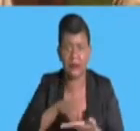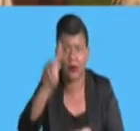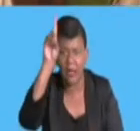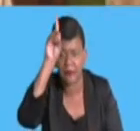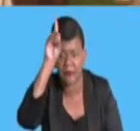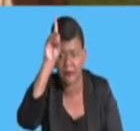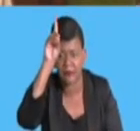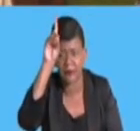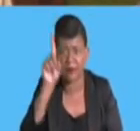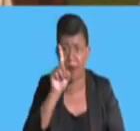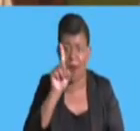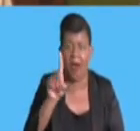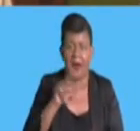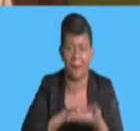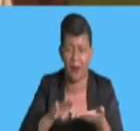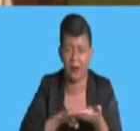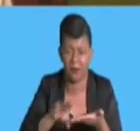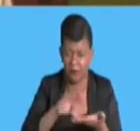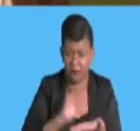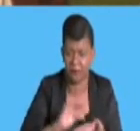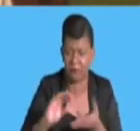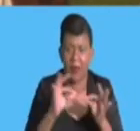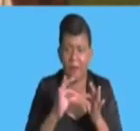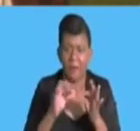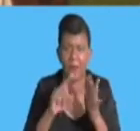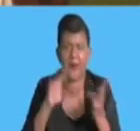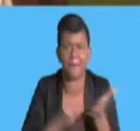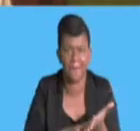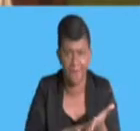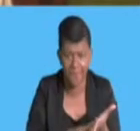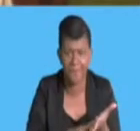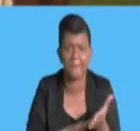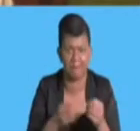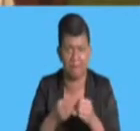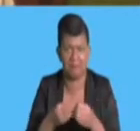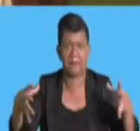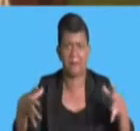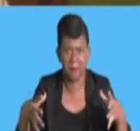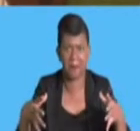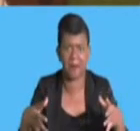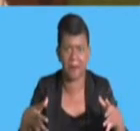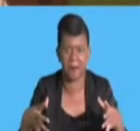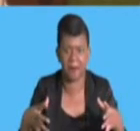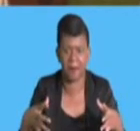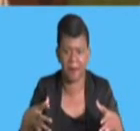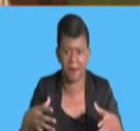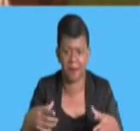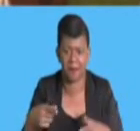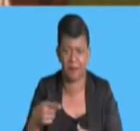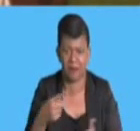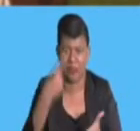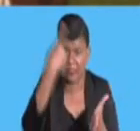billion allocation," unquote. Boom. Not 6 months later, and there is a budget cut of $200 million to this single